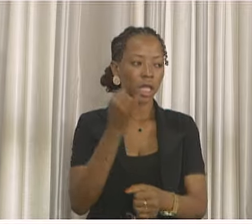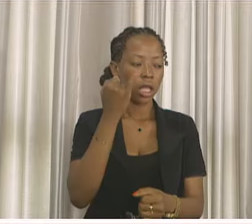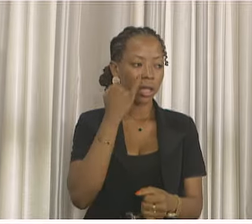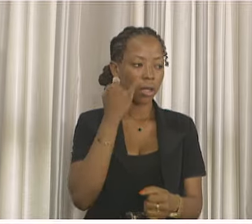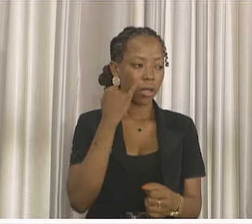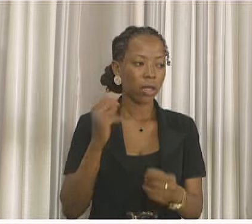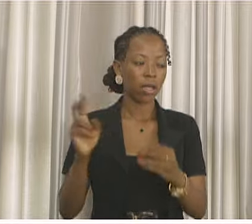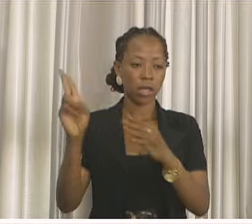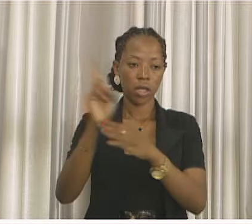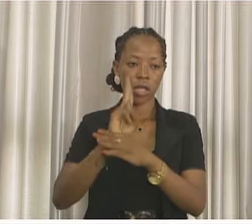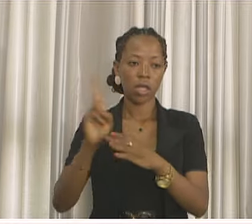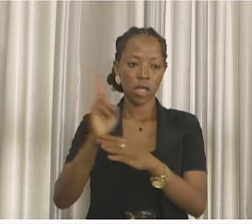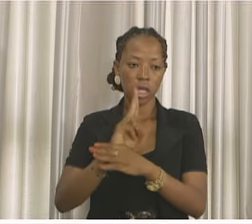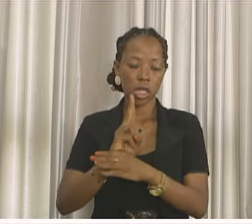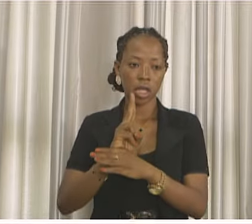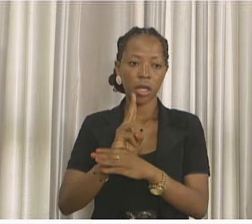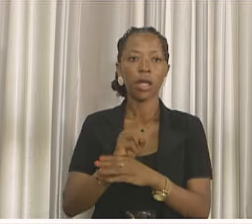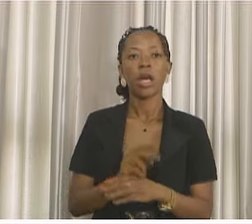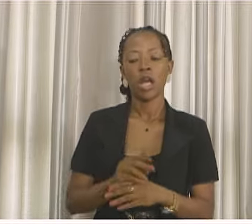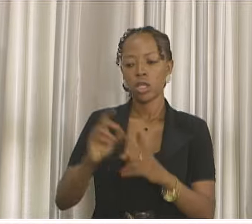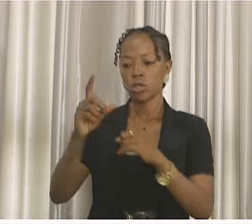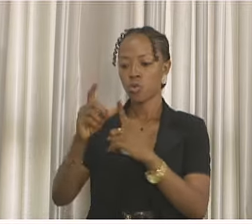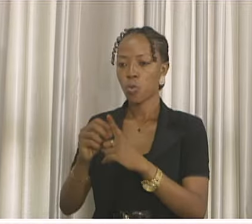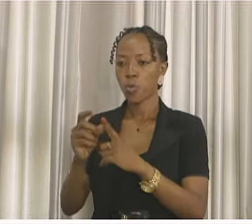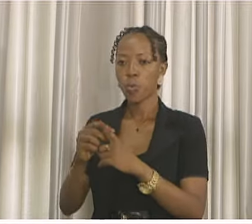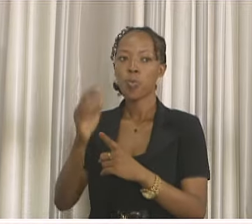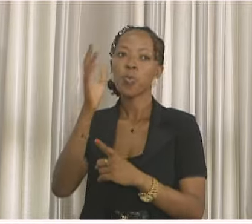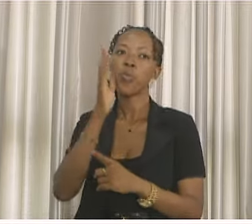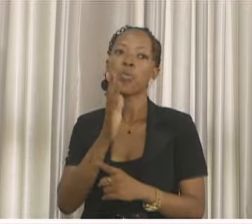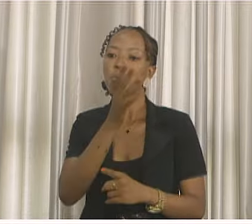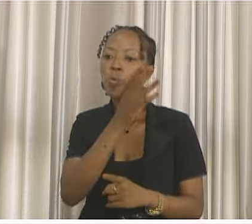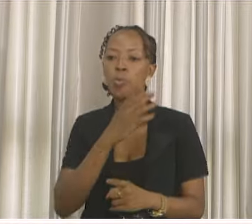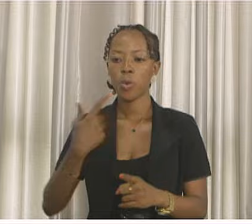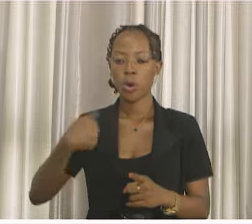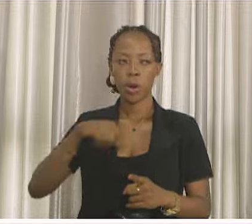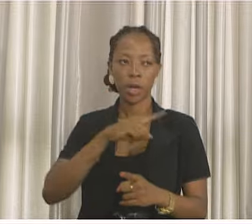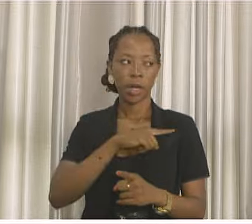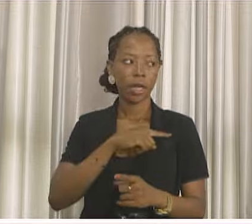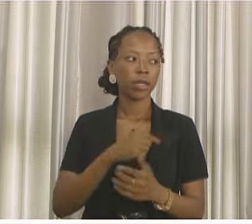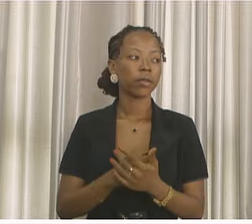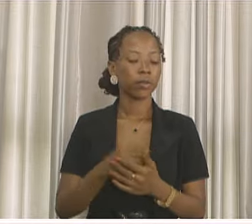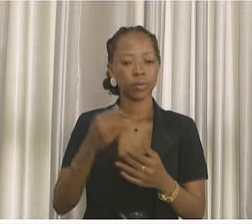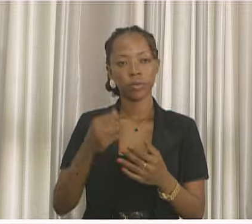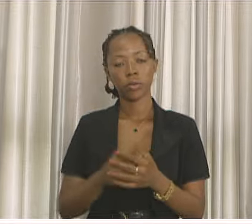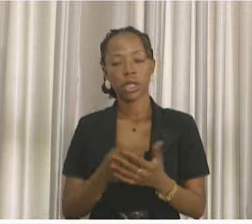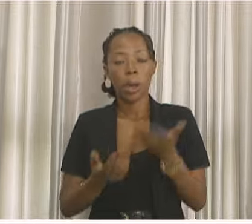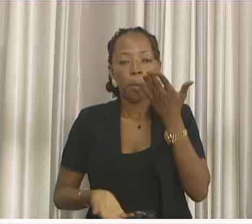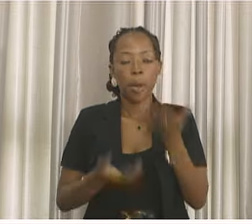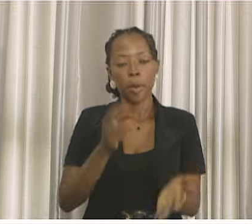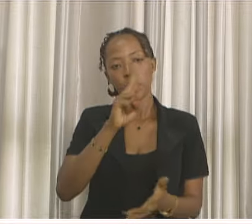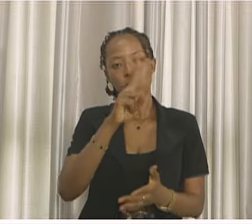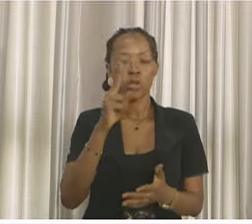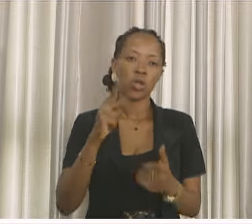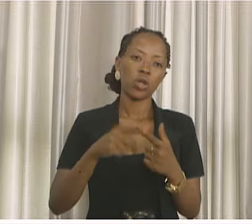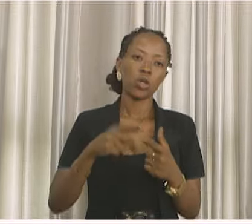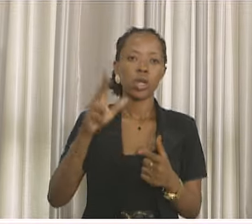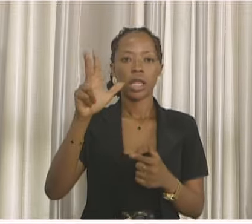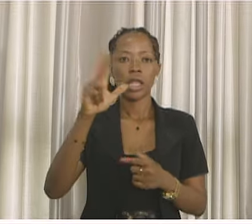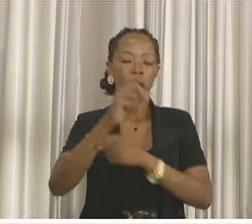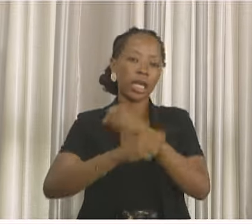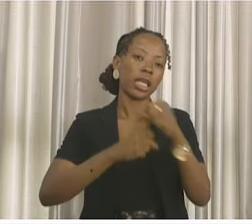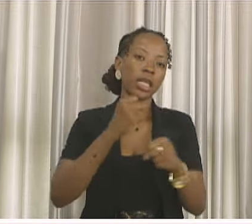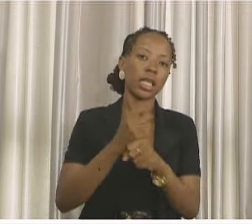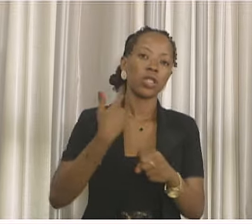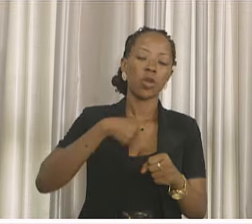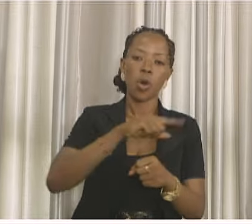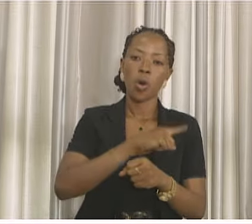commercial agriculture, and even if we able, within the first 3-4 years, produce 50% of what we